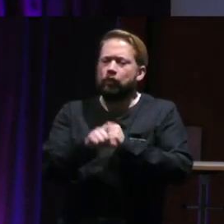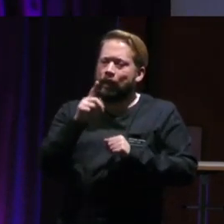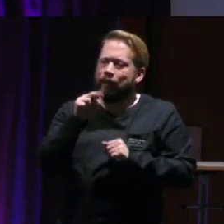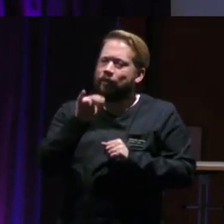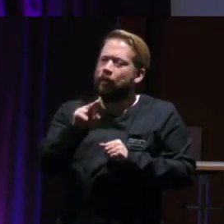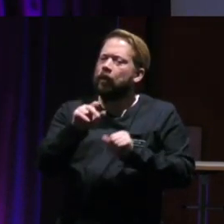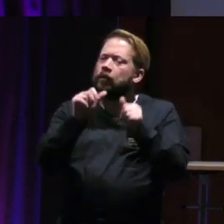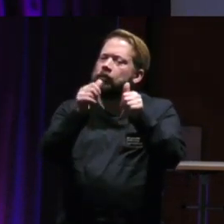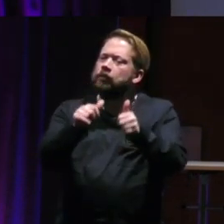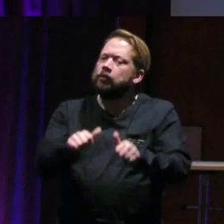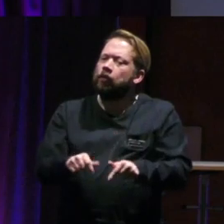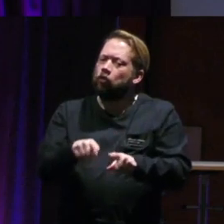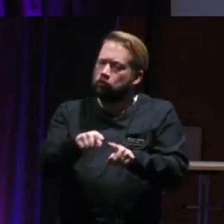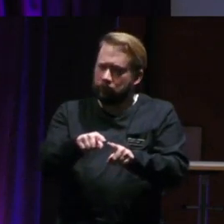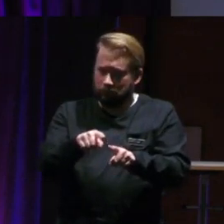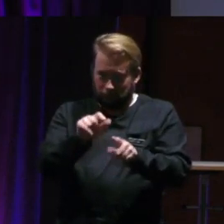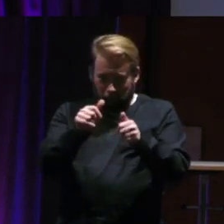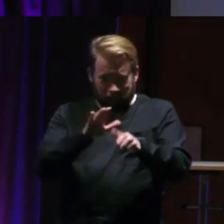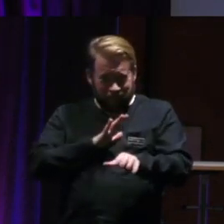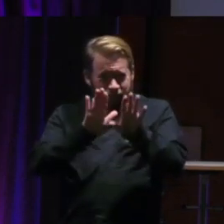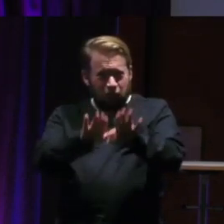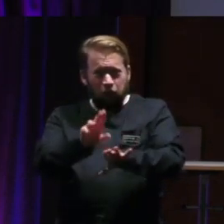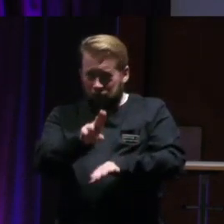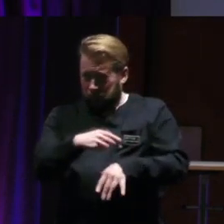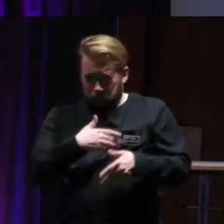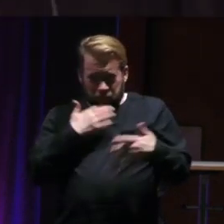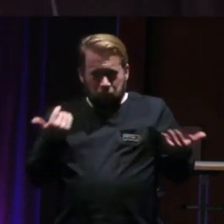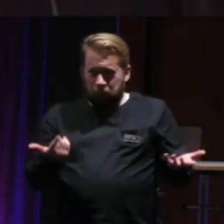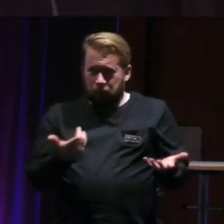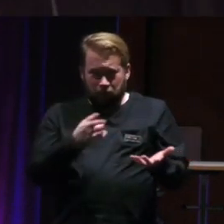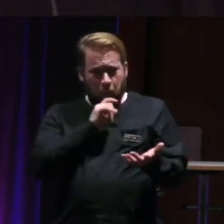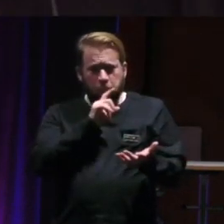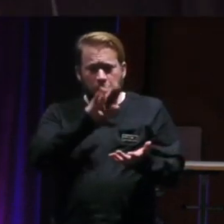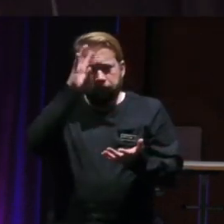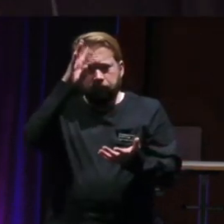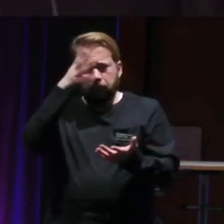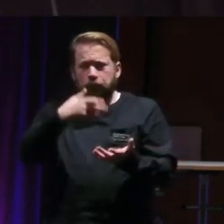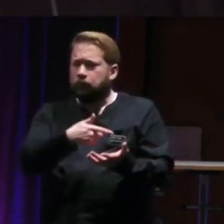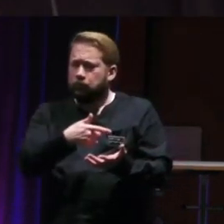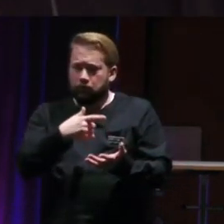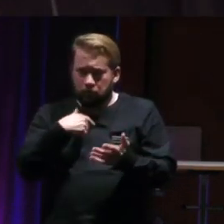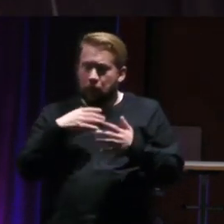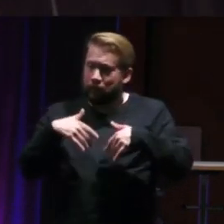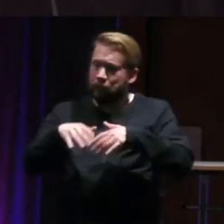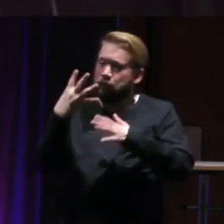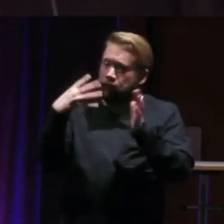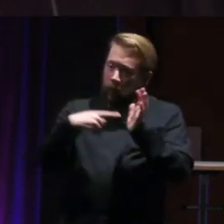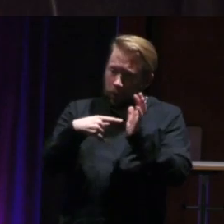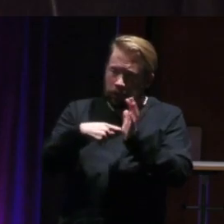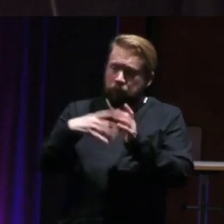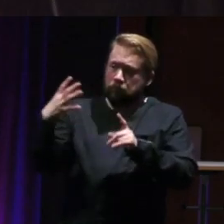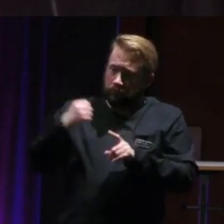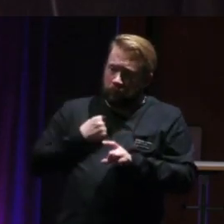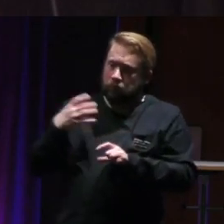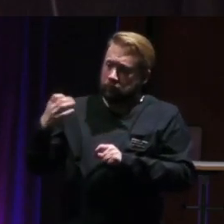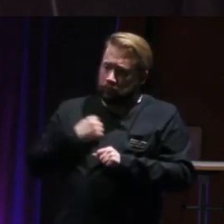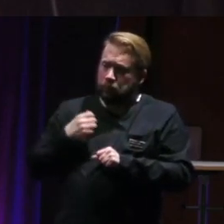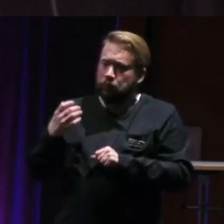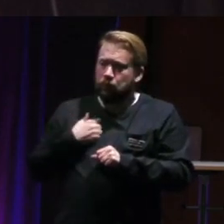We were arrested about 4 times. They broke all the iPhones, computer,